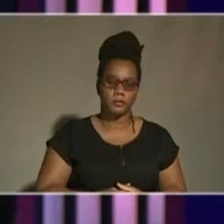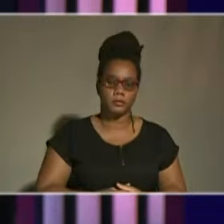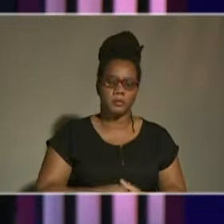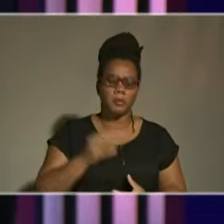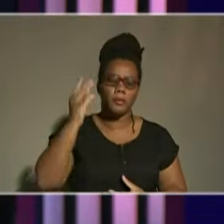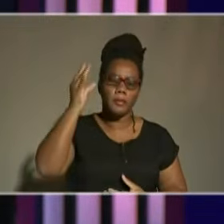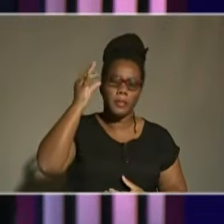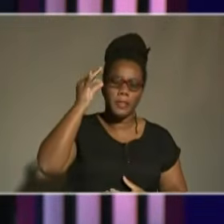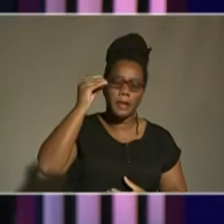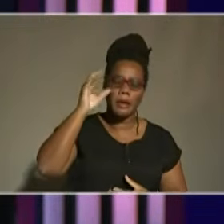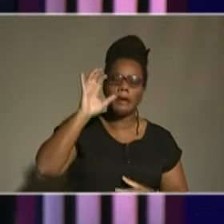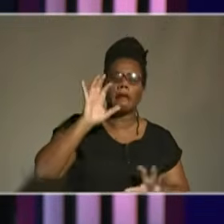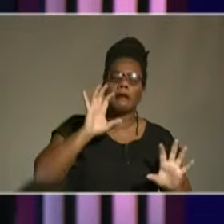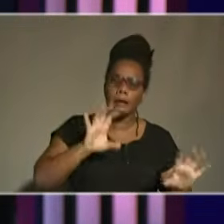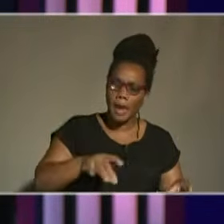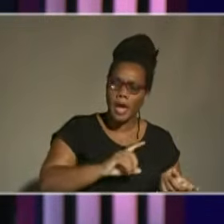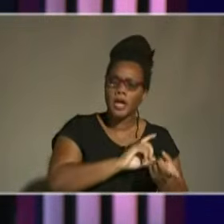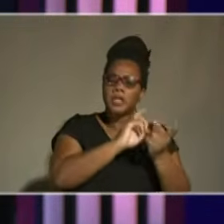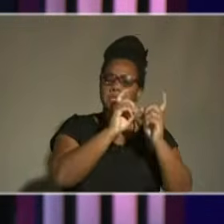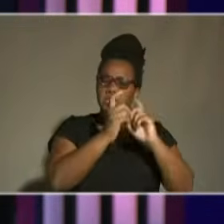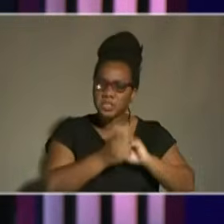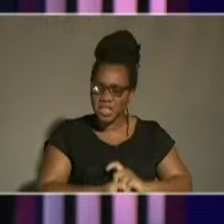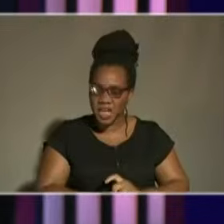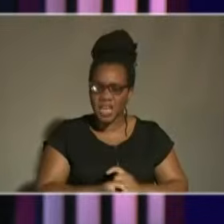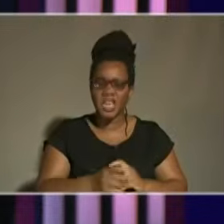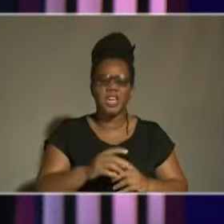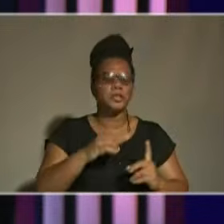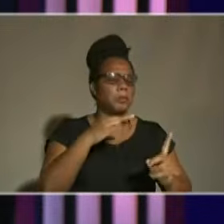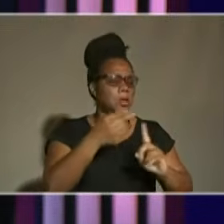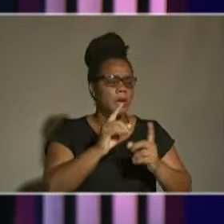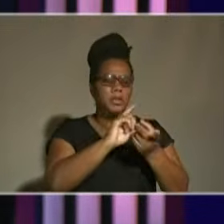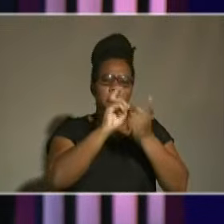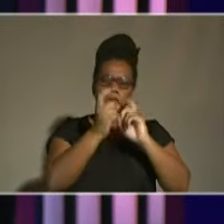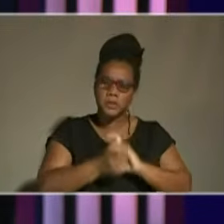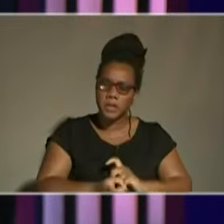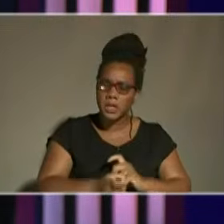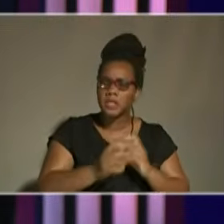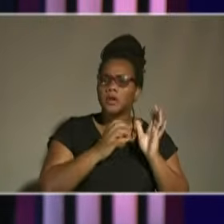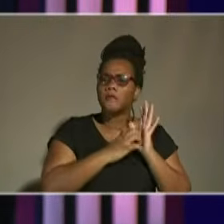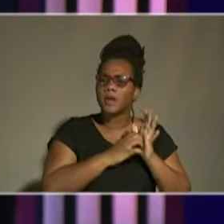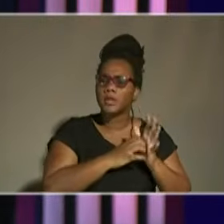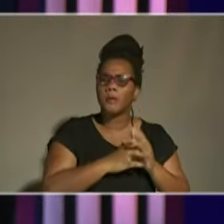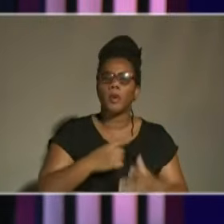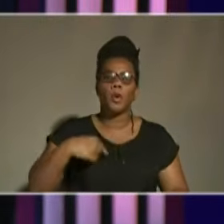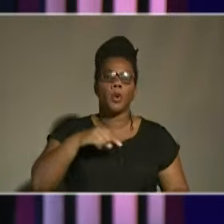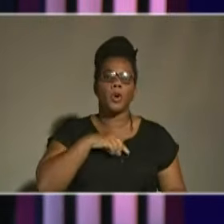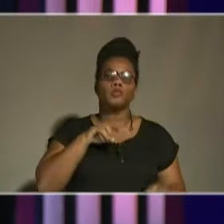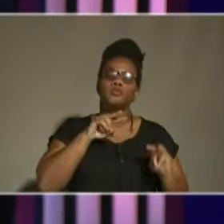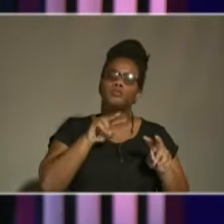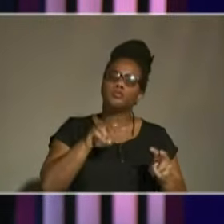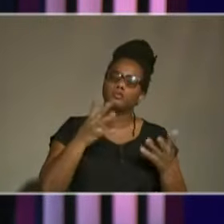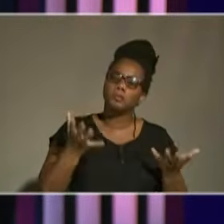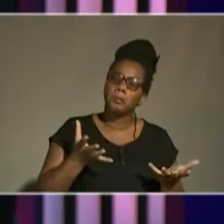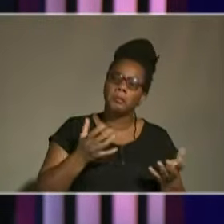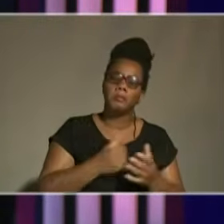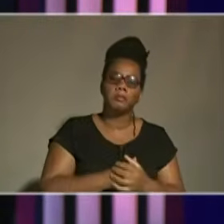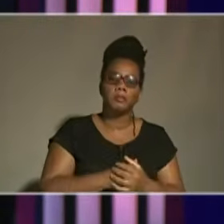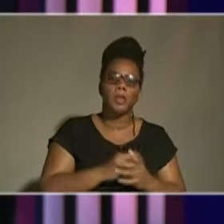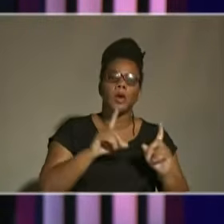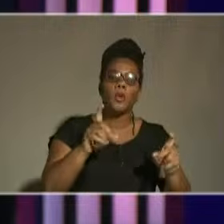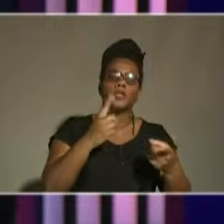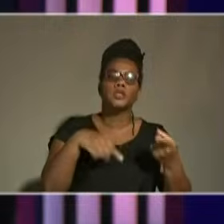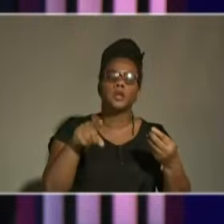thinking can evolve. People change their positions on issues. So, for example, we are looking at this whole question of